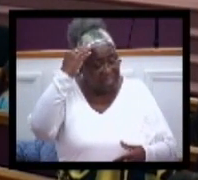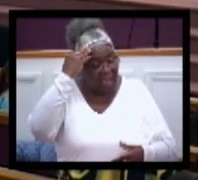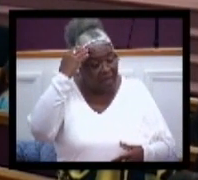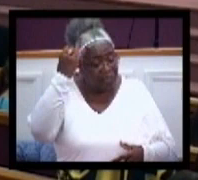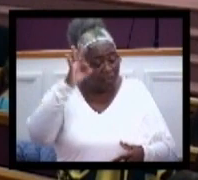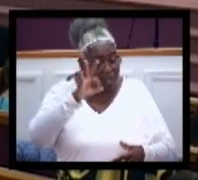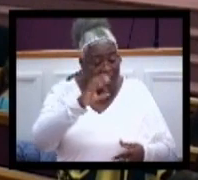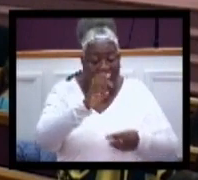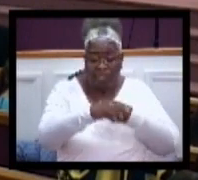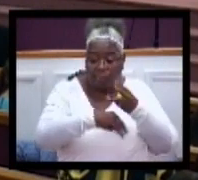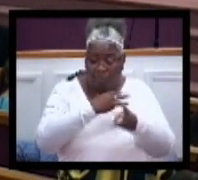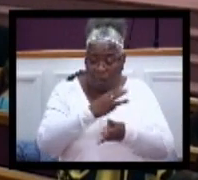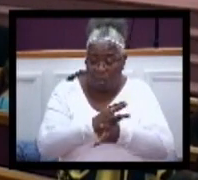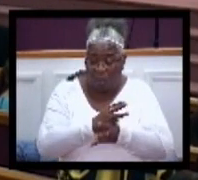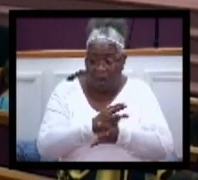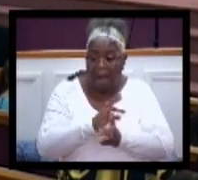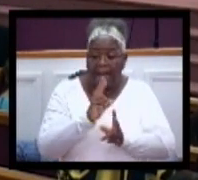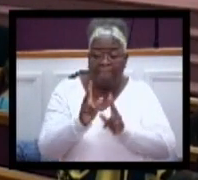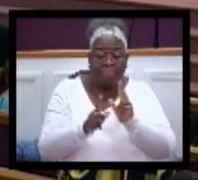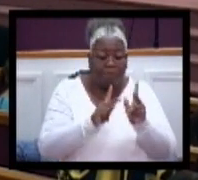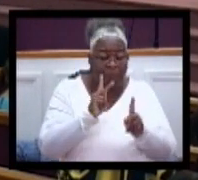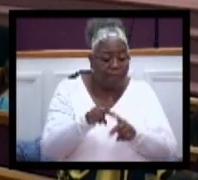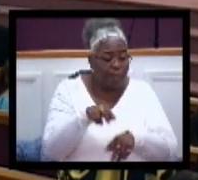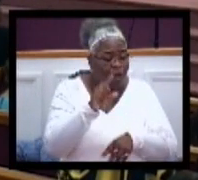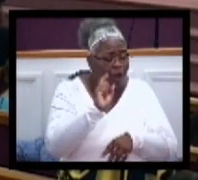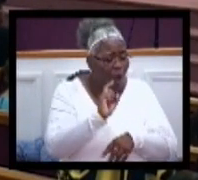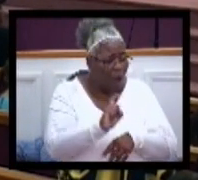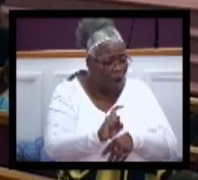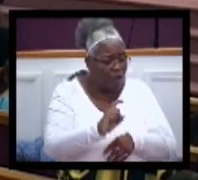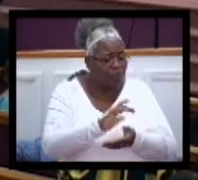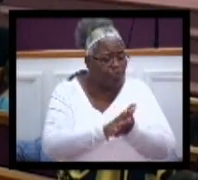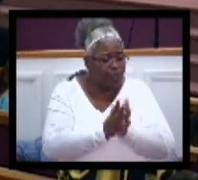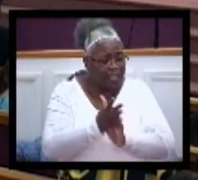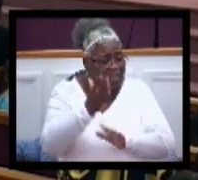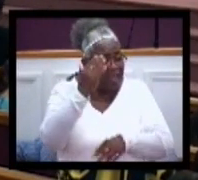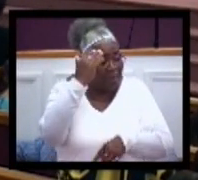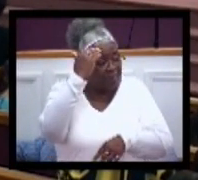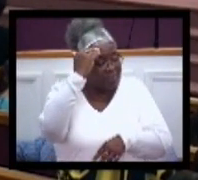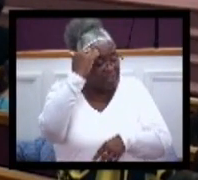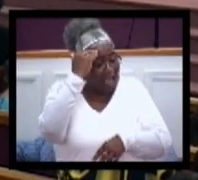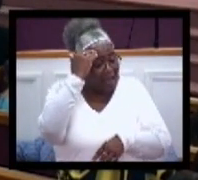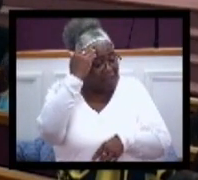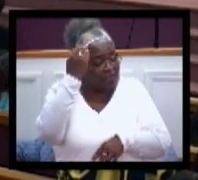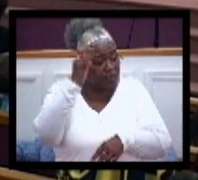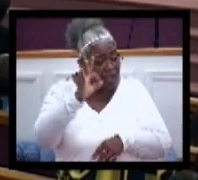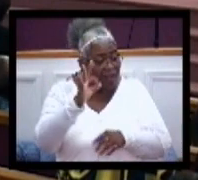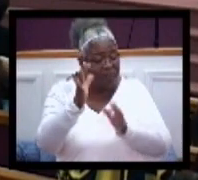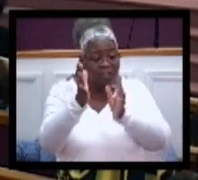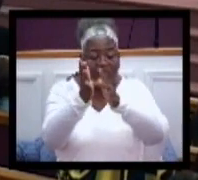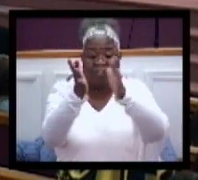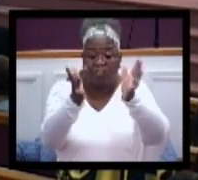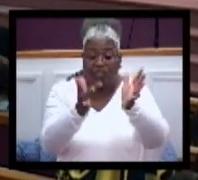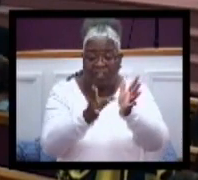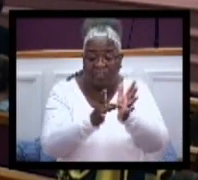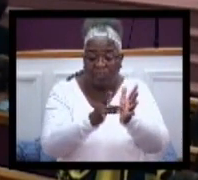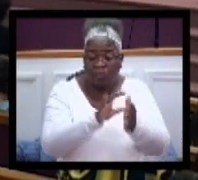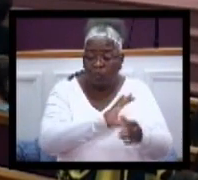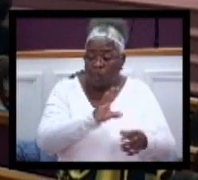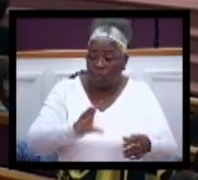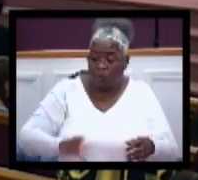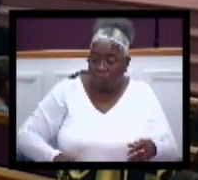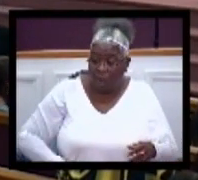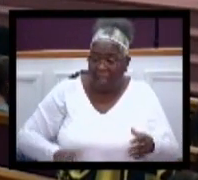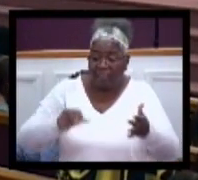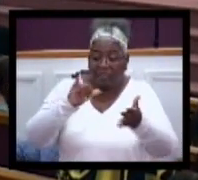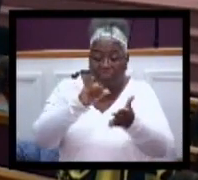the world. People ought to get knowledge of the Jesus Christ